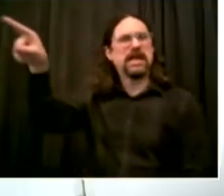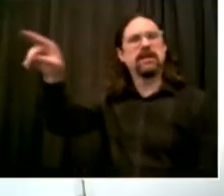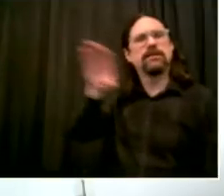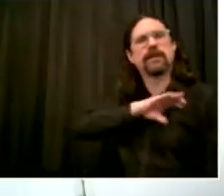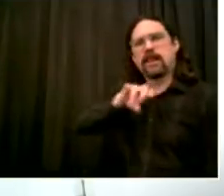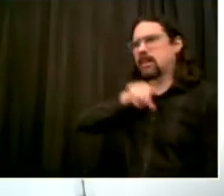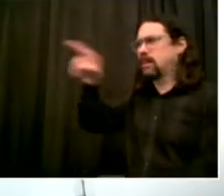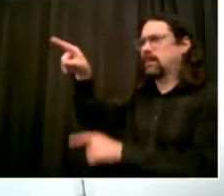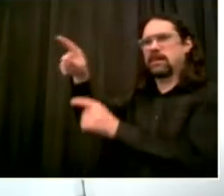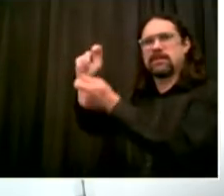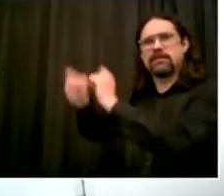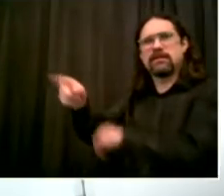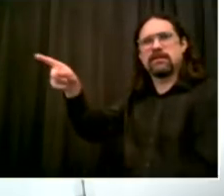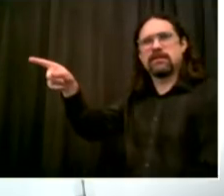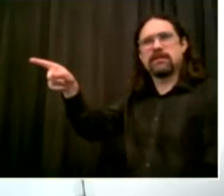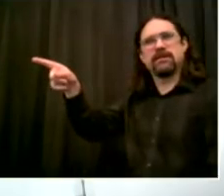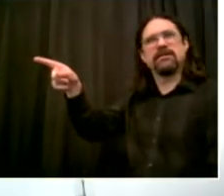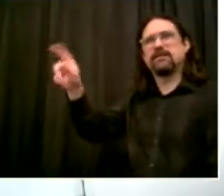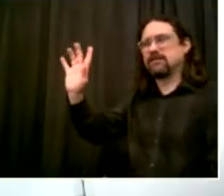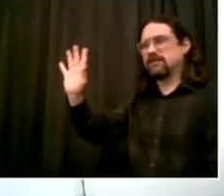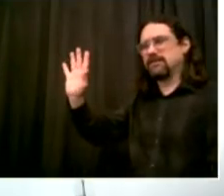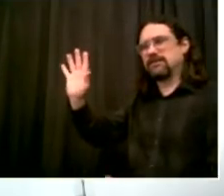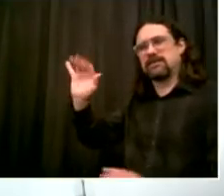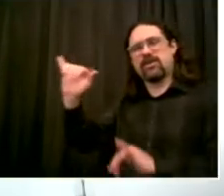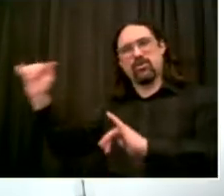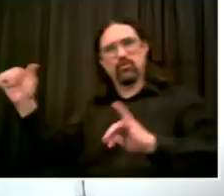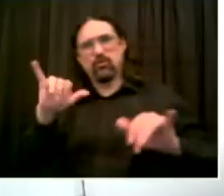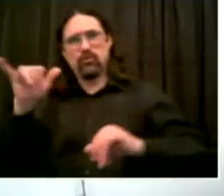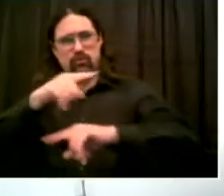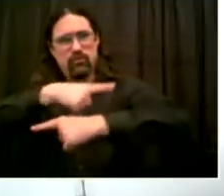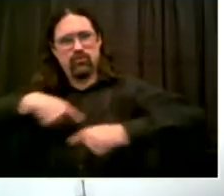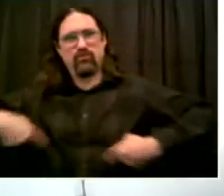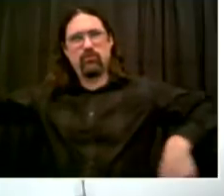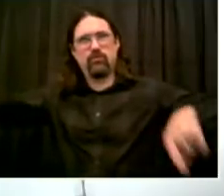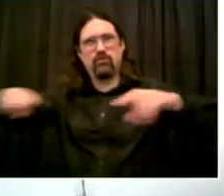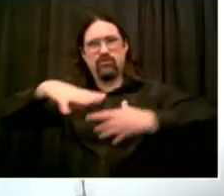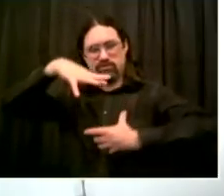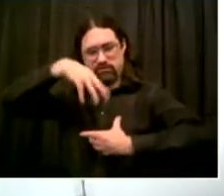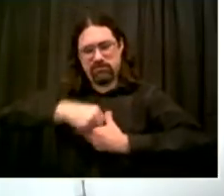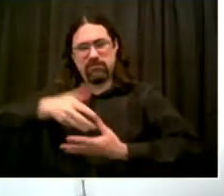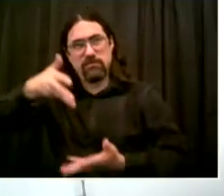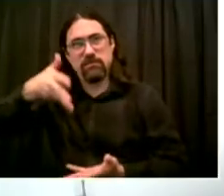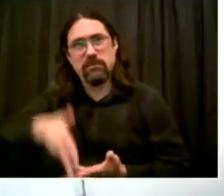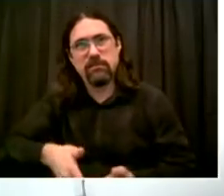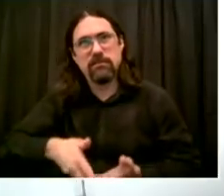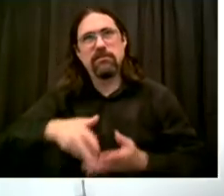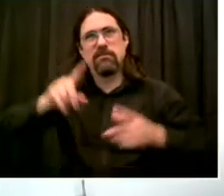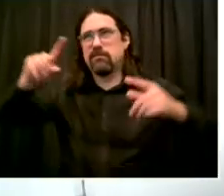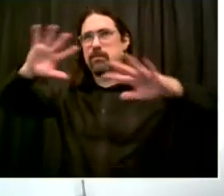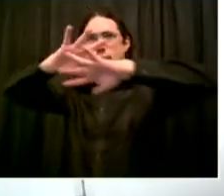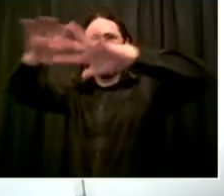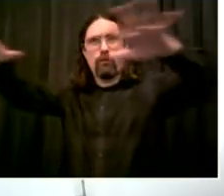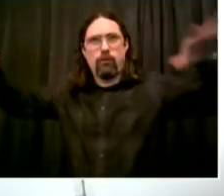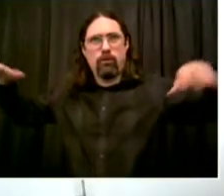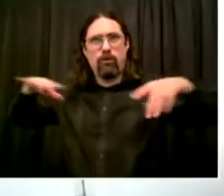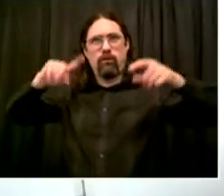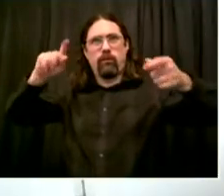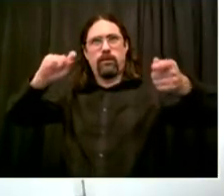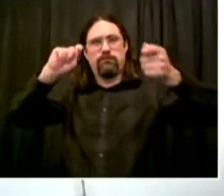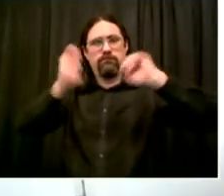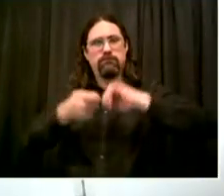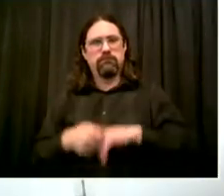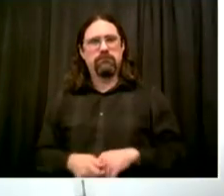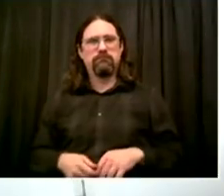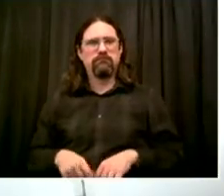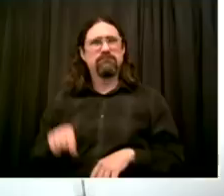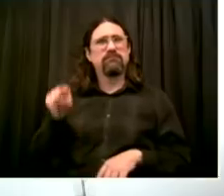these decades. This new funding is a welcome investment in the community-driven work that brings our communities the help and the